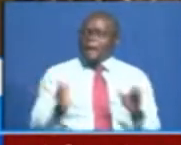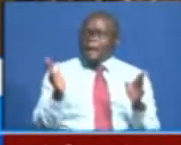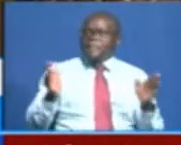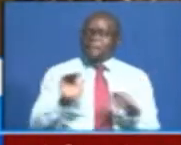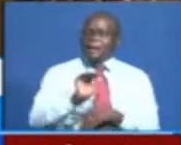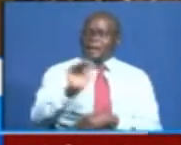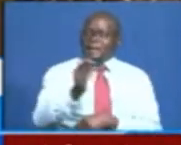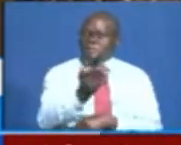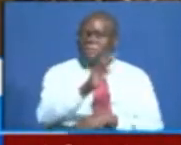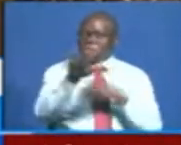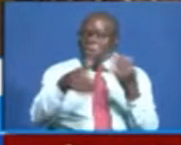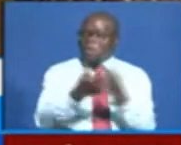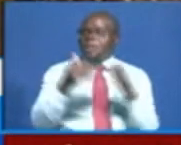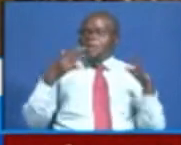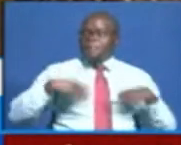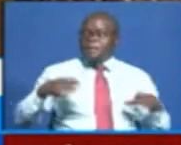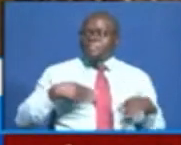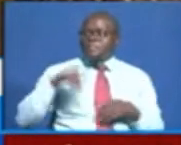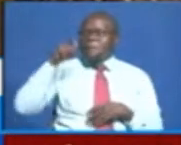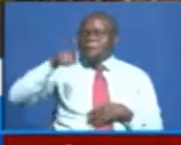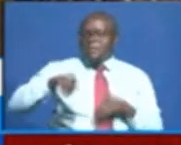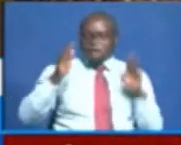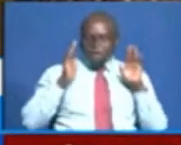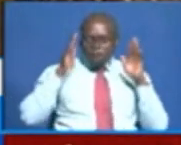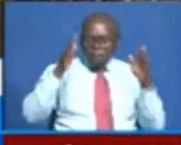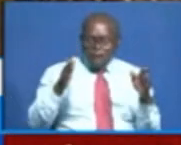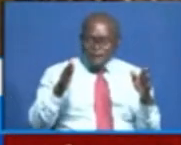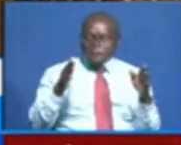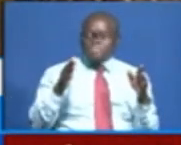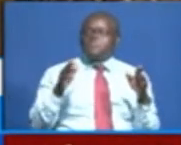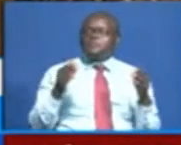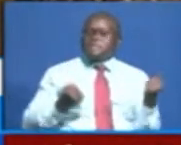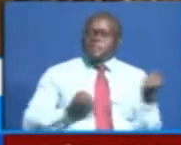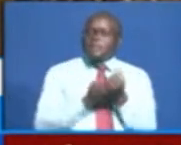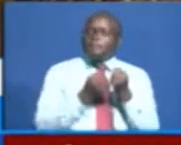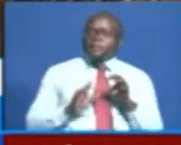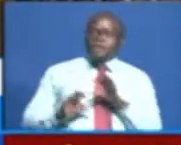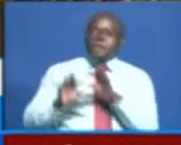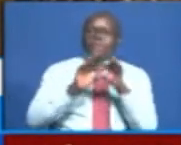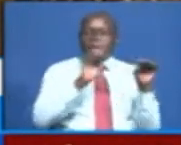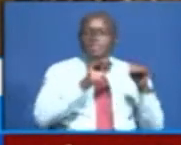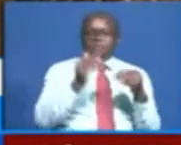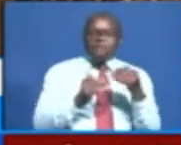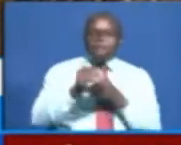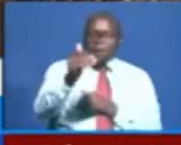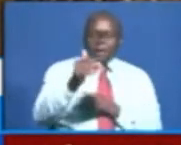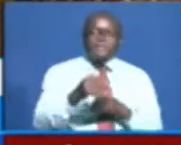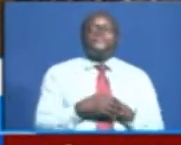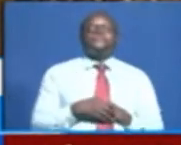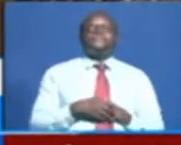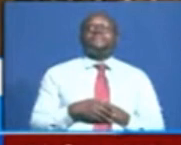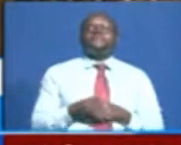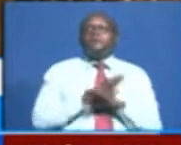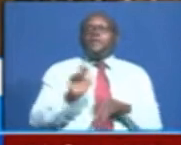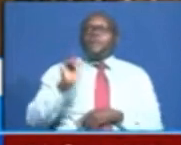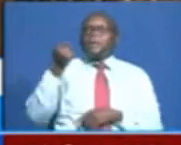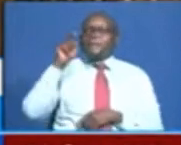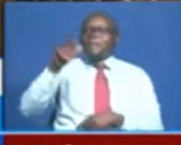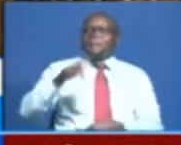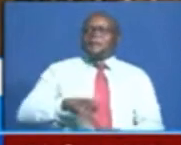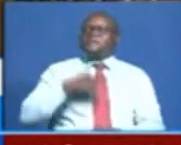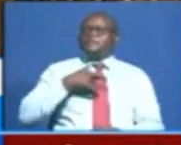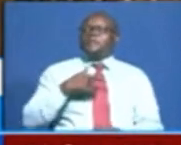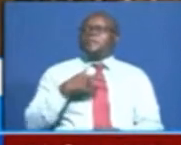upon our people to refocus, embrace unity, and move forward. No Kenyan should feel left